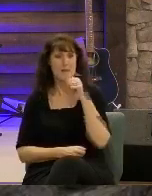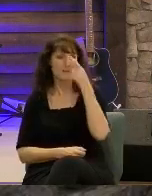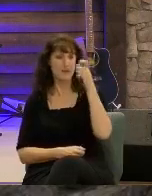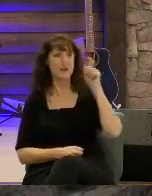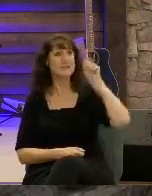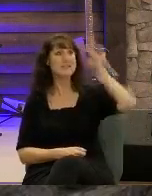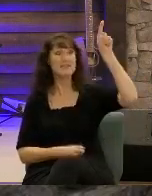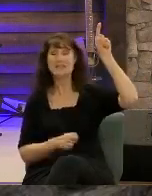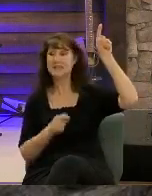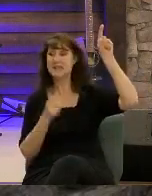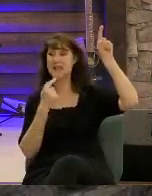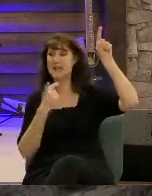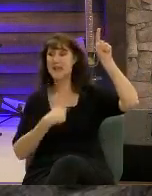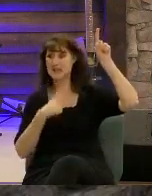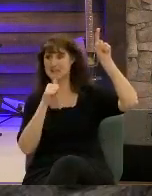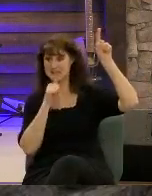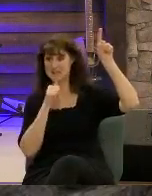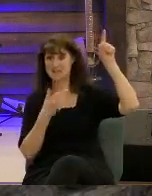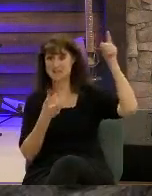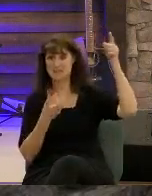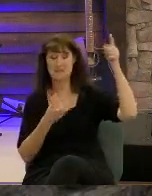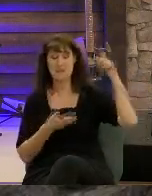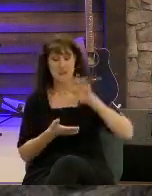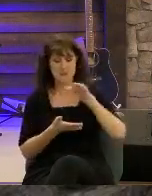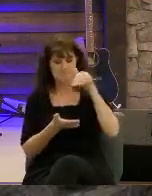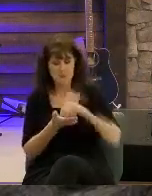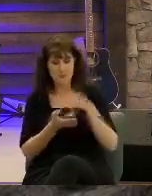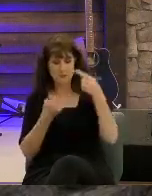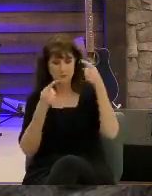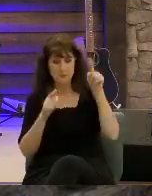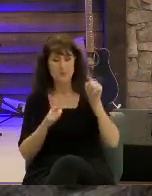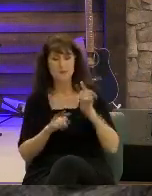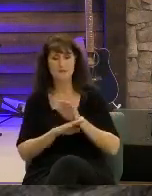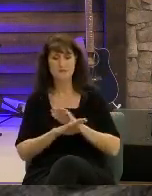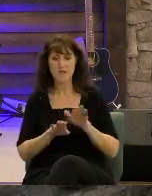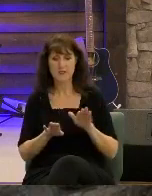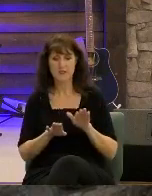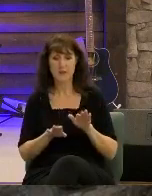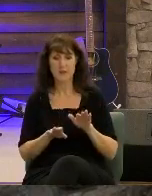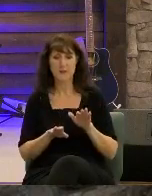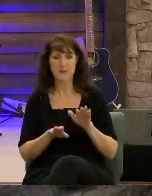cross in the middle of these declarations, they're nothing but